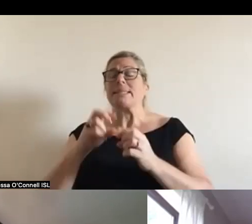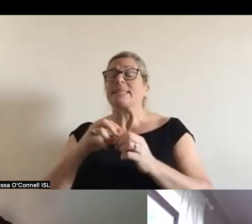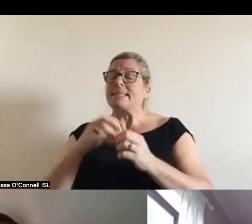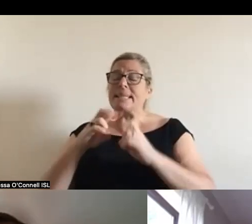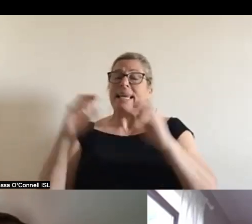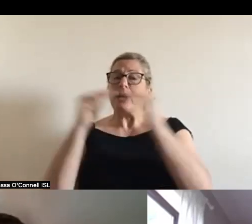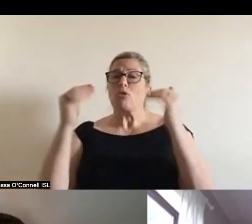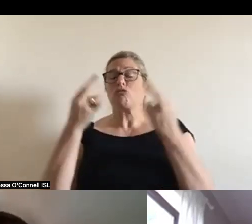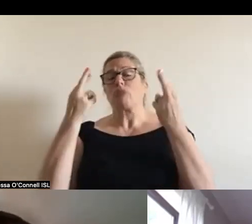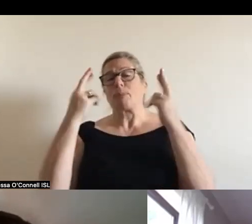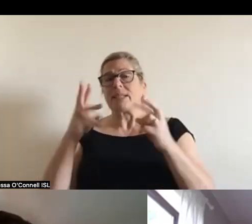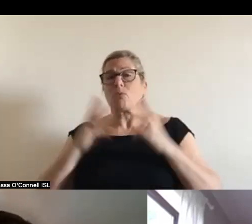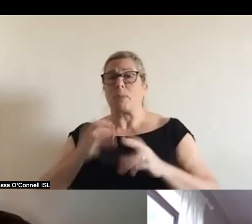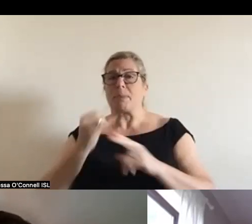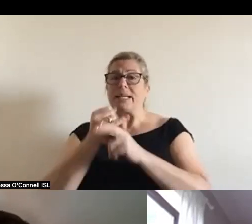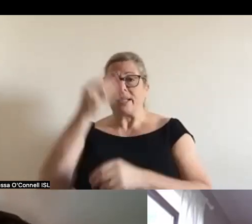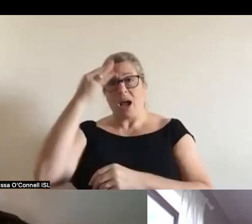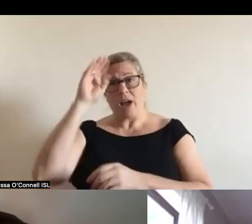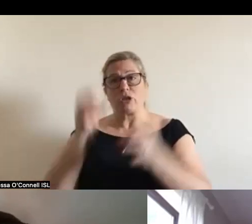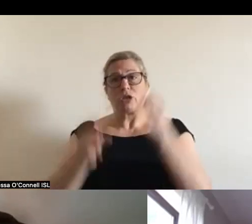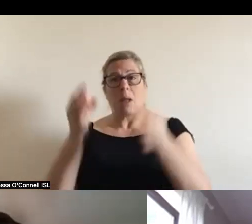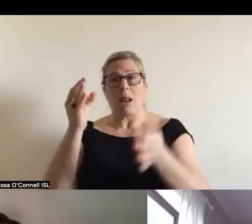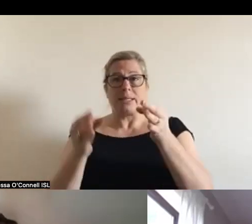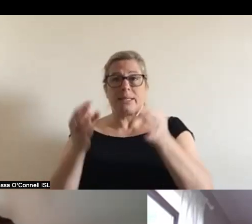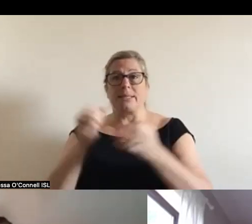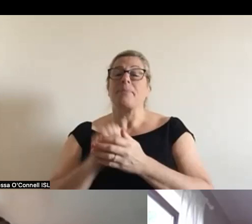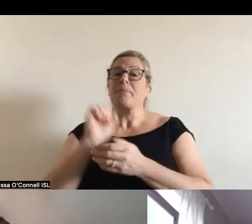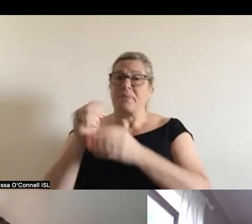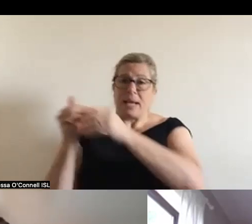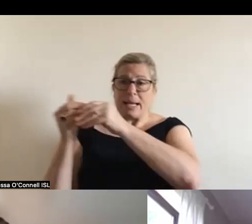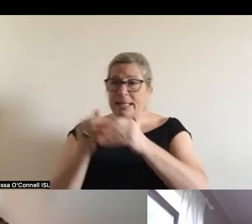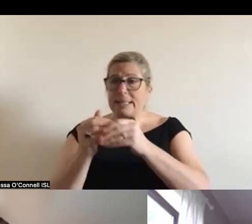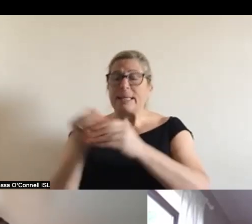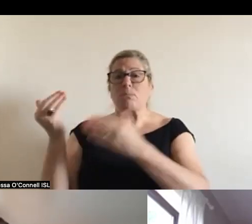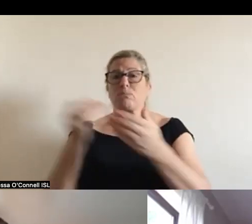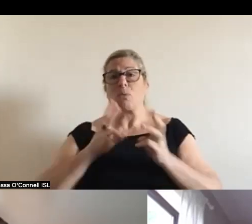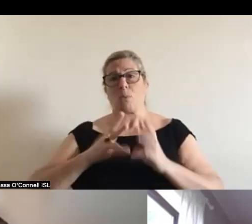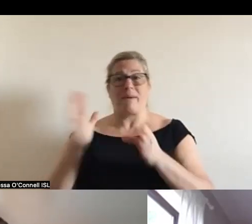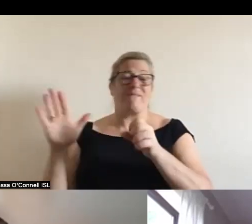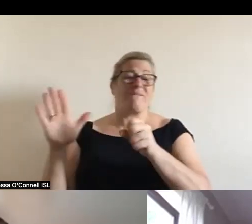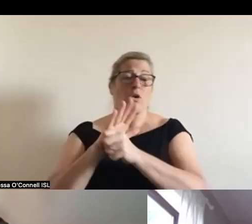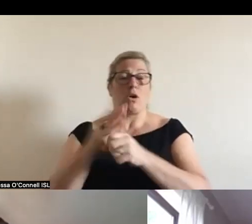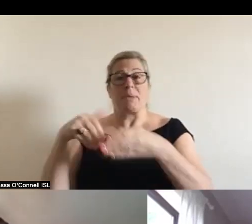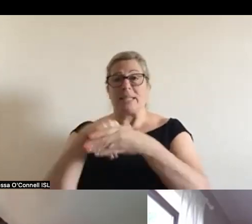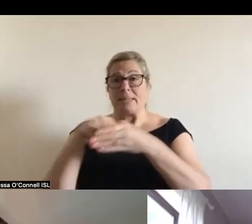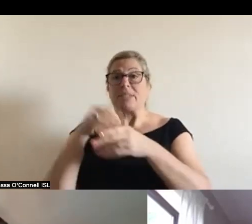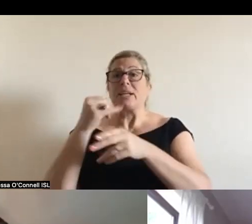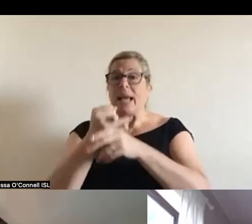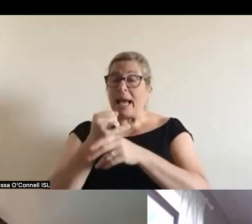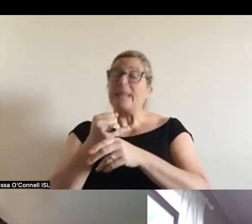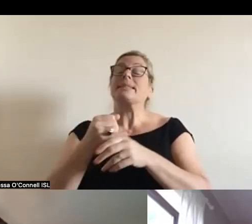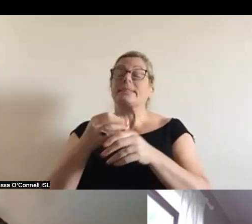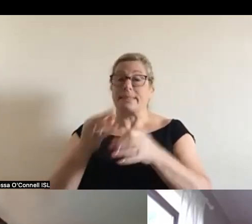politics. They lead in bringing about women's full participation in political life and challenging and working within the